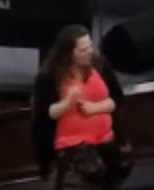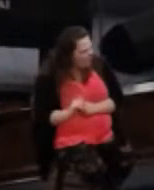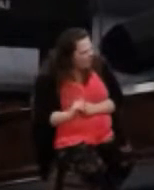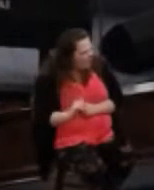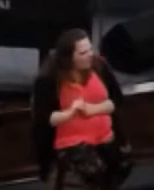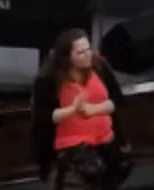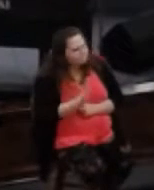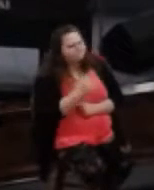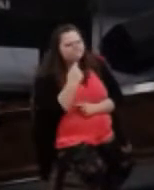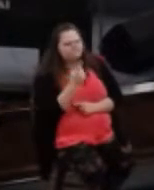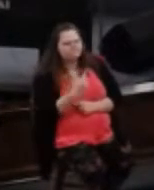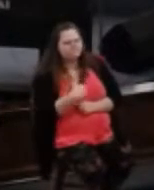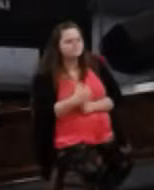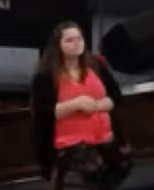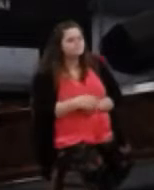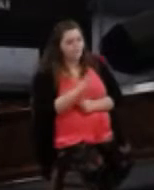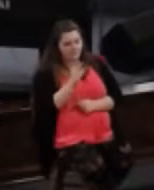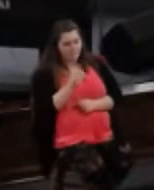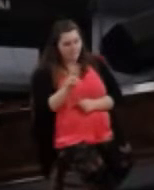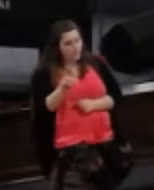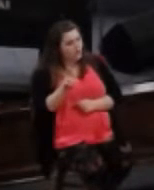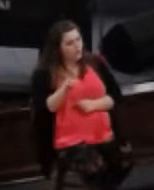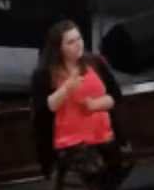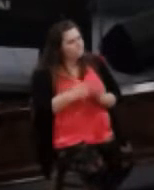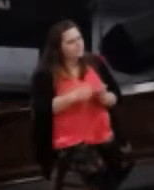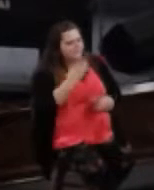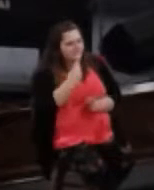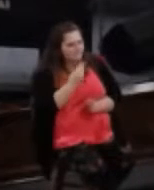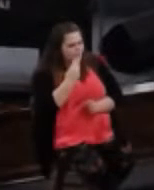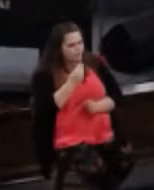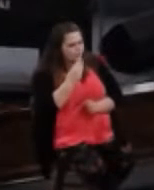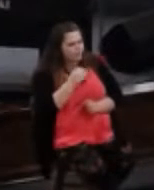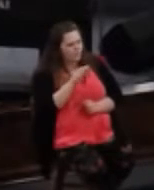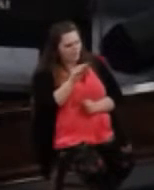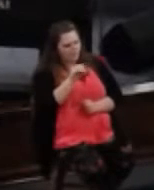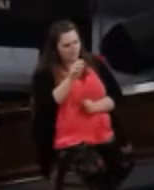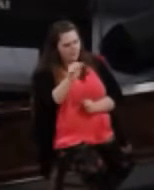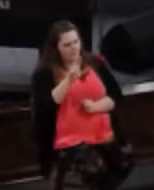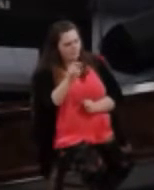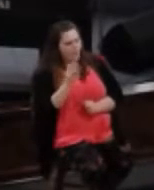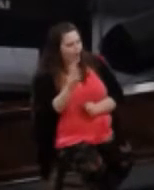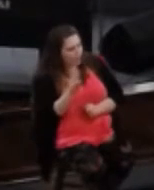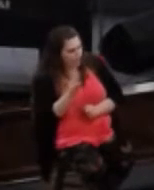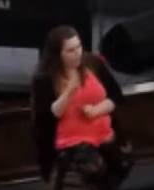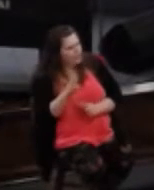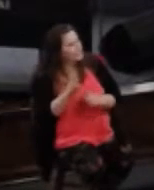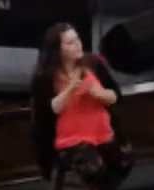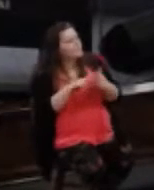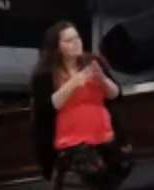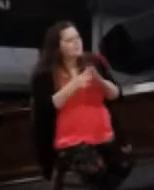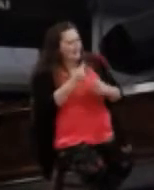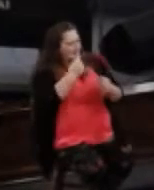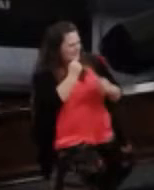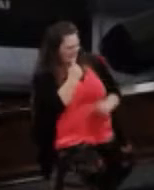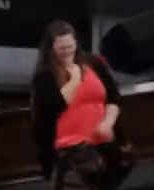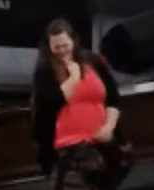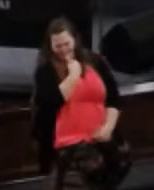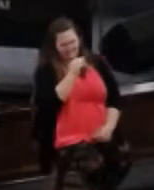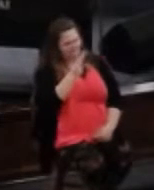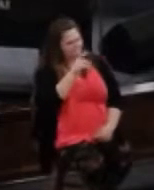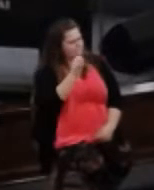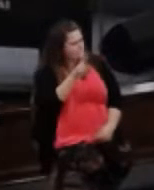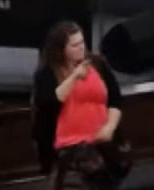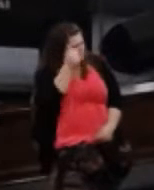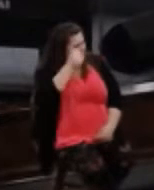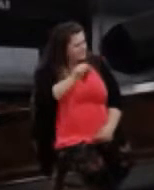myrrh. The word myrrh comes from the Hebrew mara. Mara means bitterness. Do you